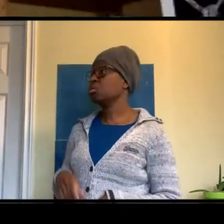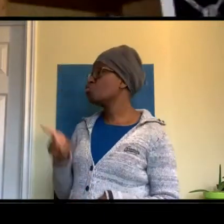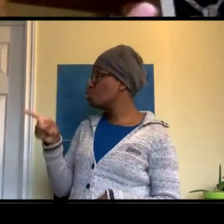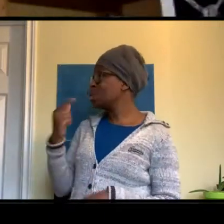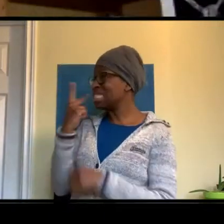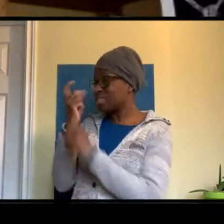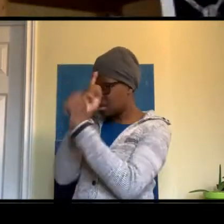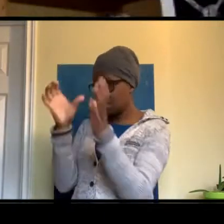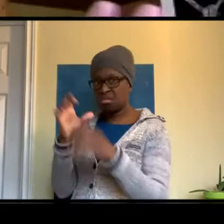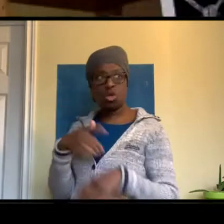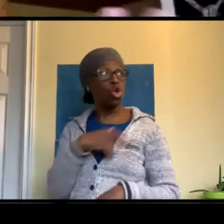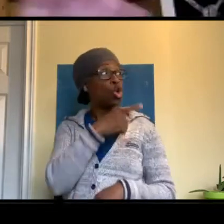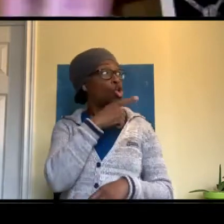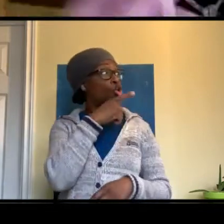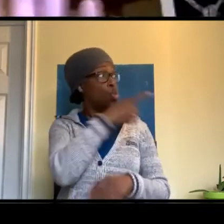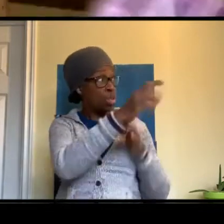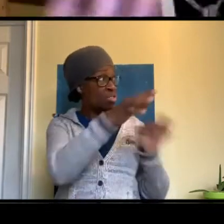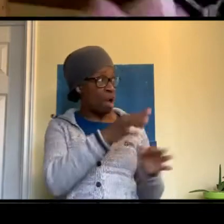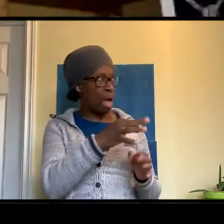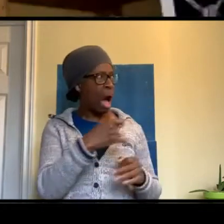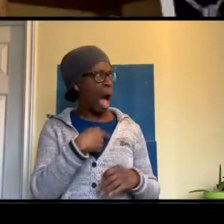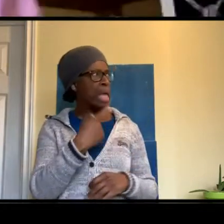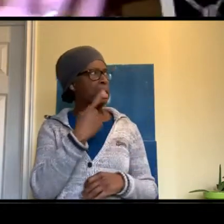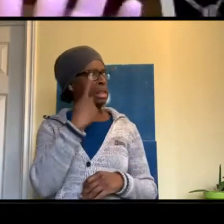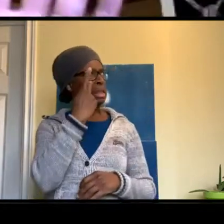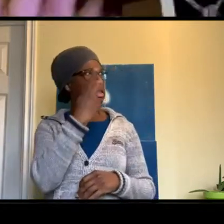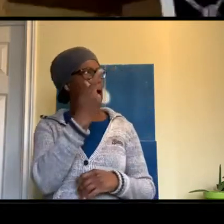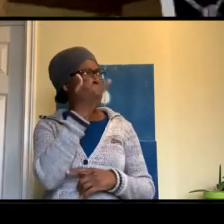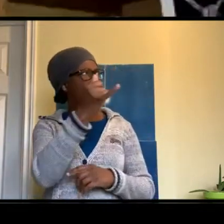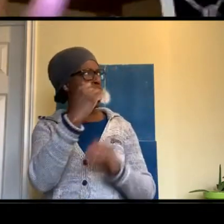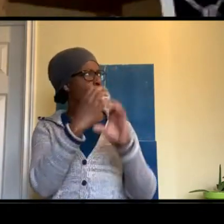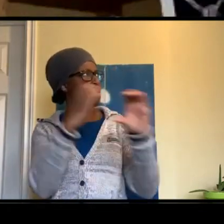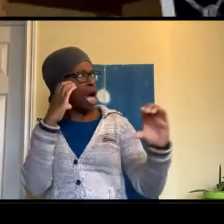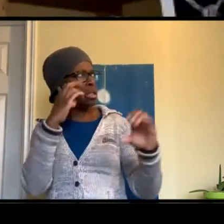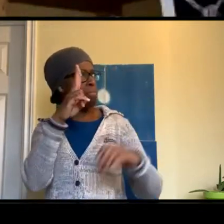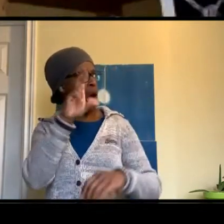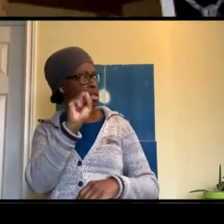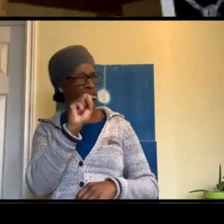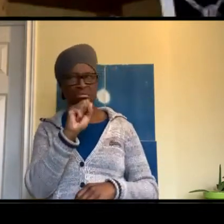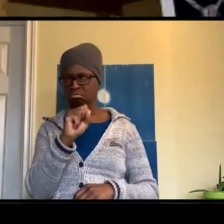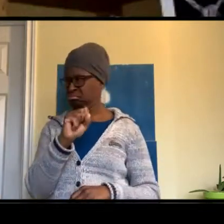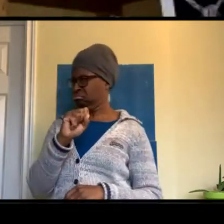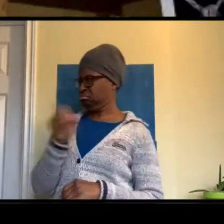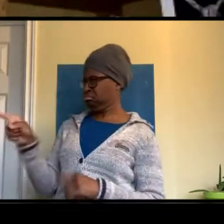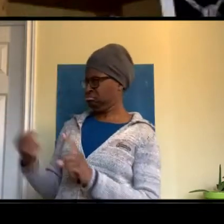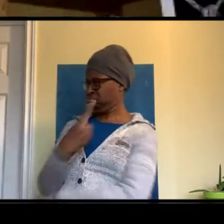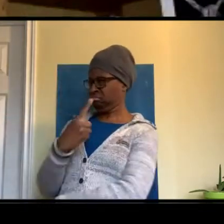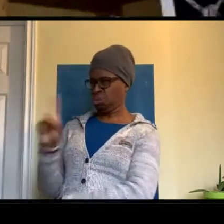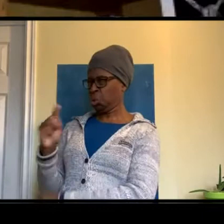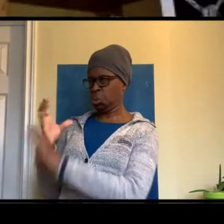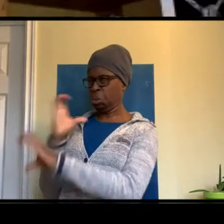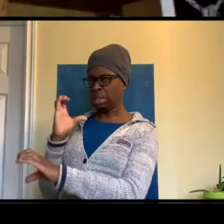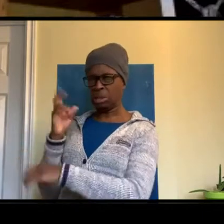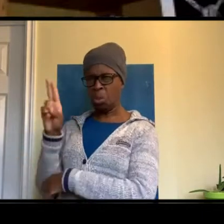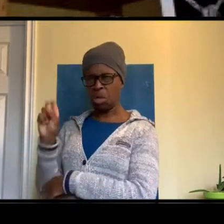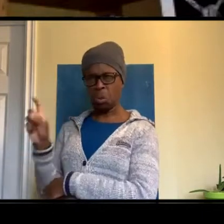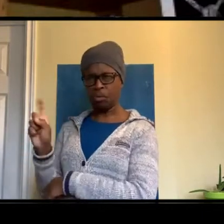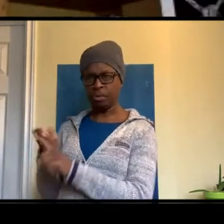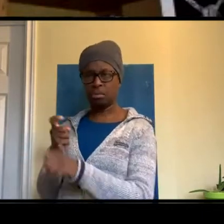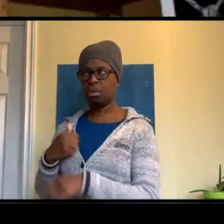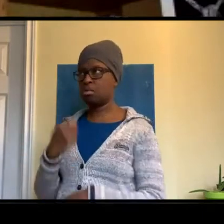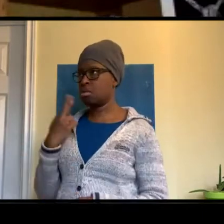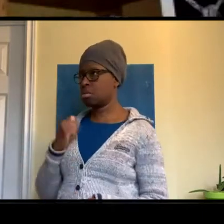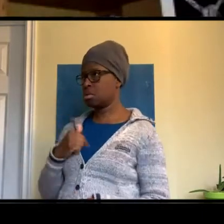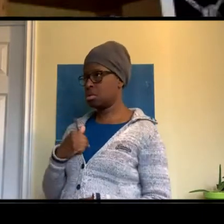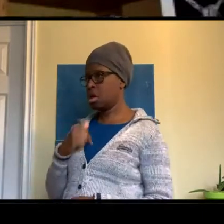bright yellow bus, and you're like, wait a minute, no, there's no bus, or there's no yellow. Where did that come from? And so you can really practice